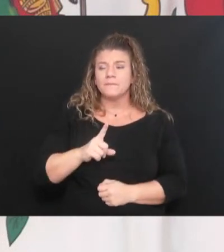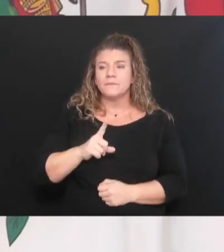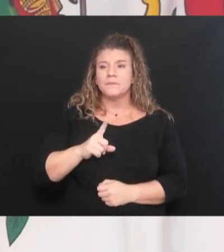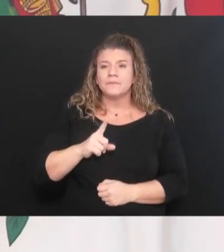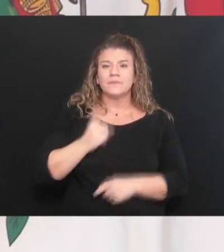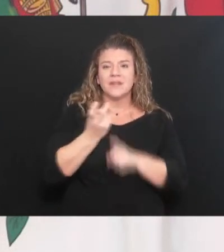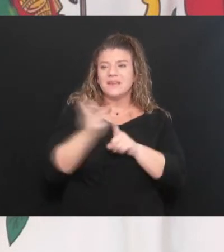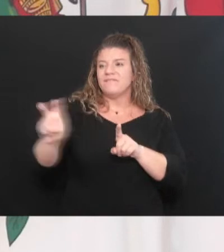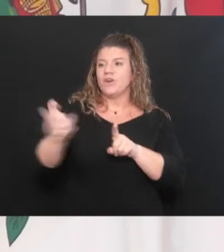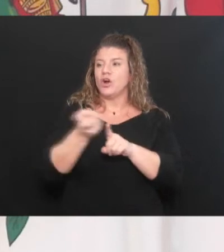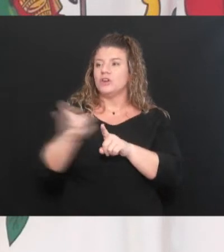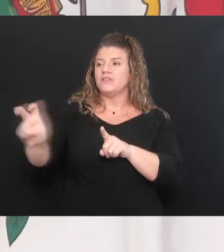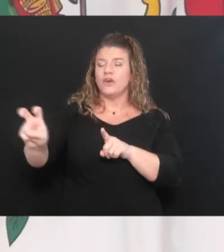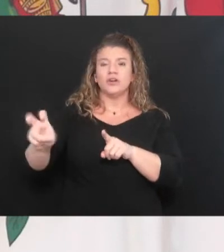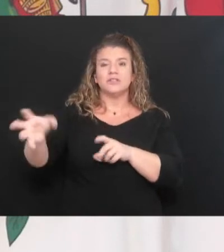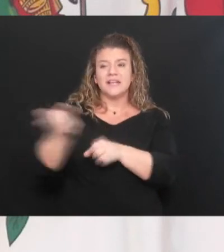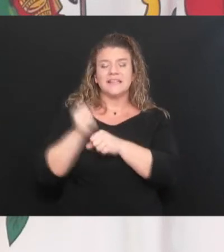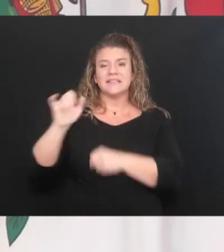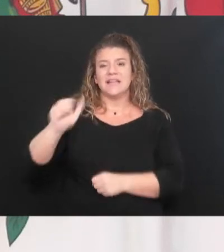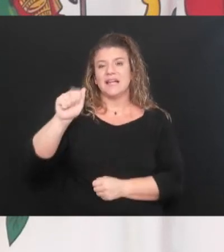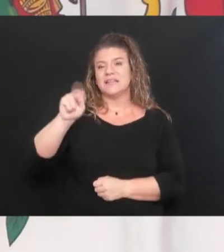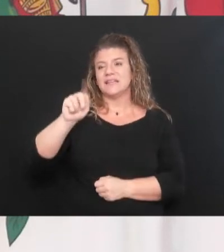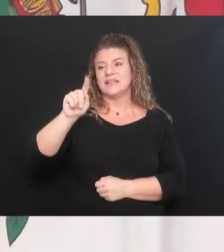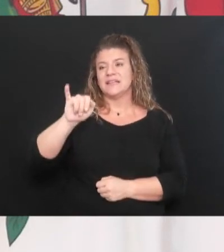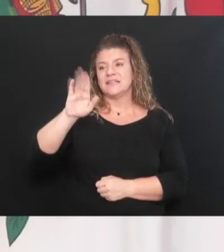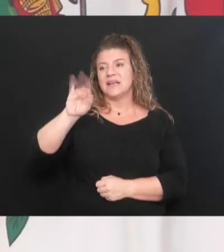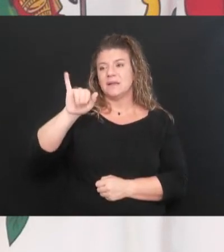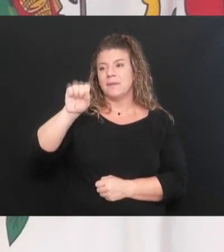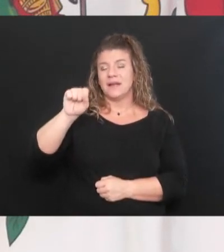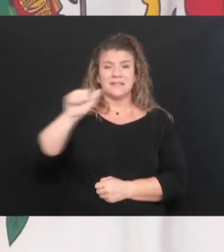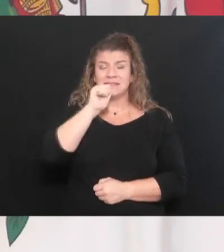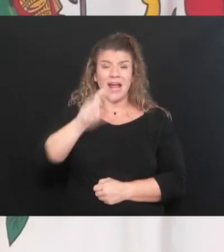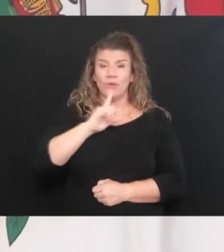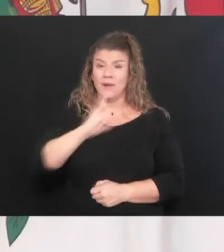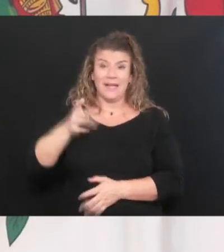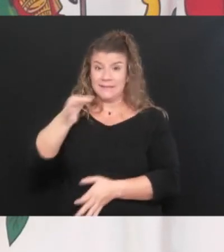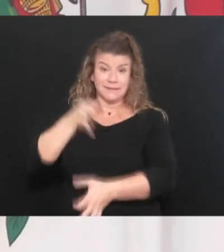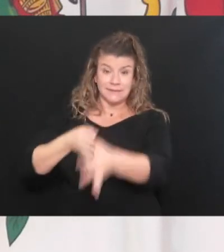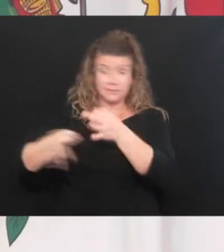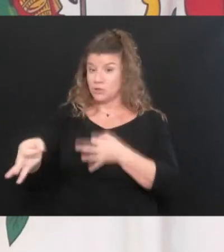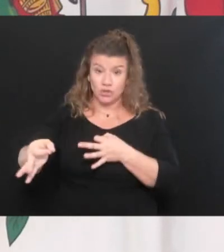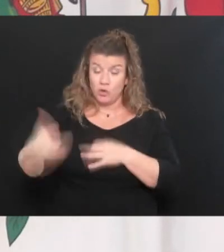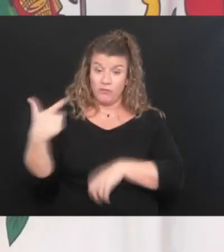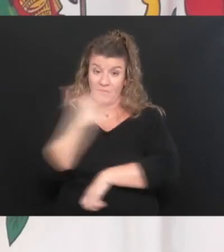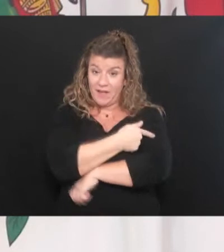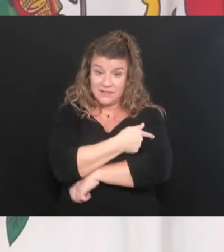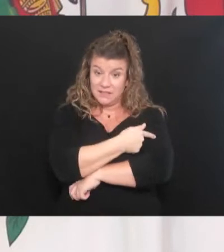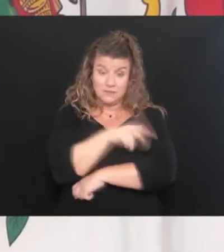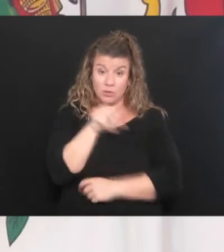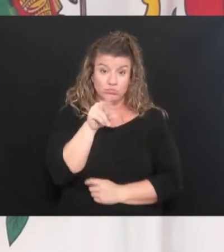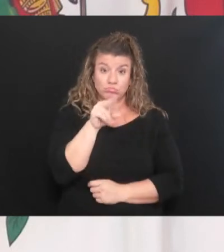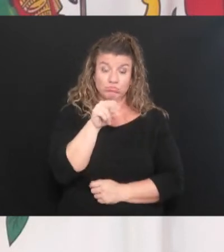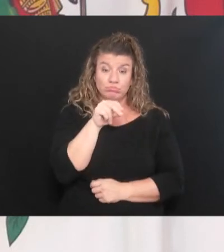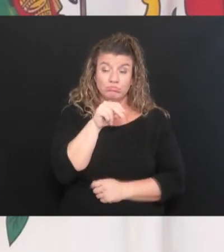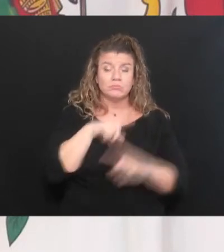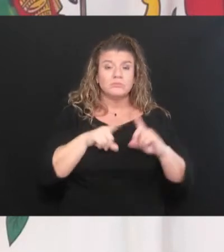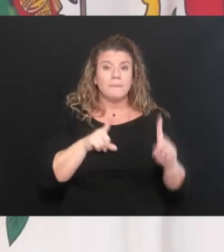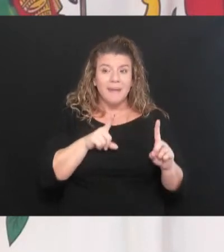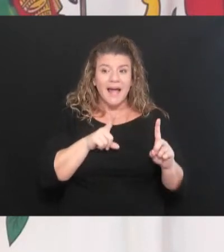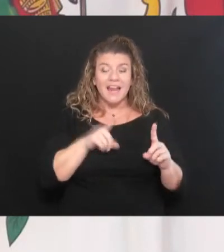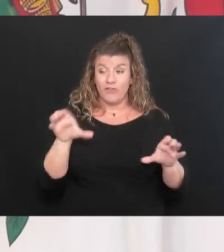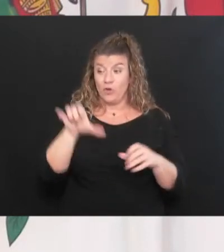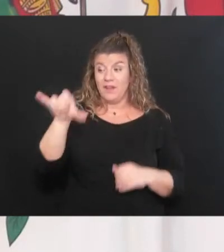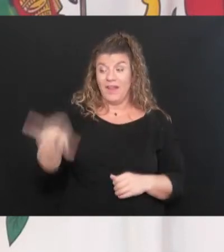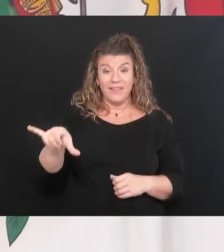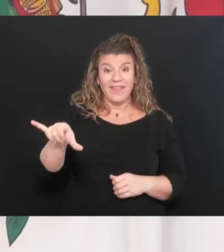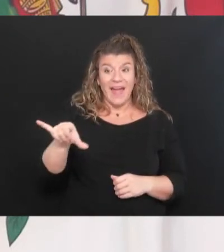to just take the antibodies and everything. It's really not the greatest substitute, you know, for the vaccine, but you did that and you had a